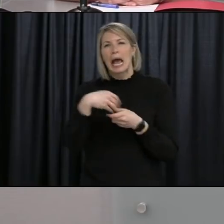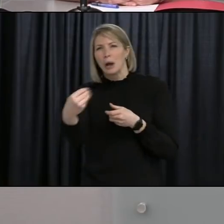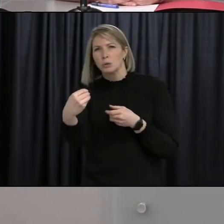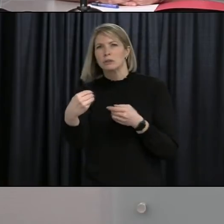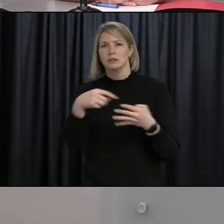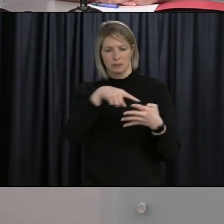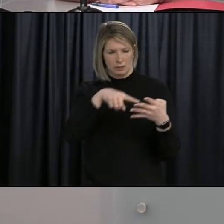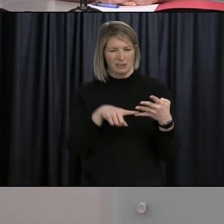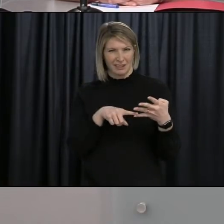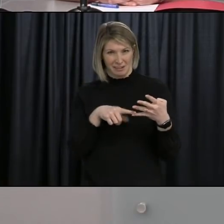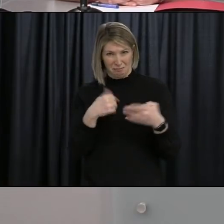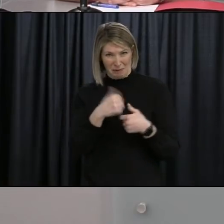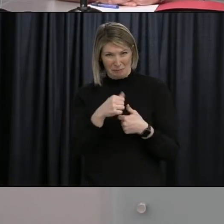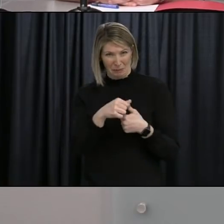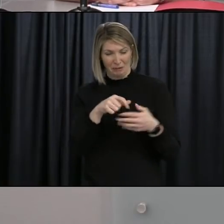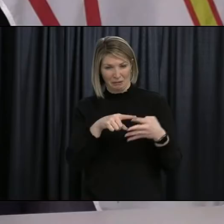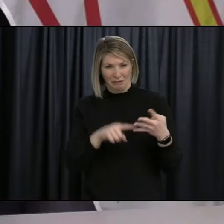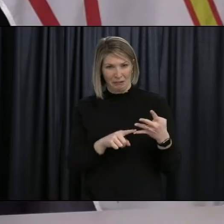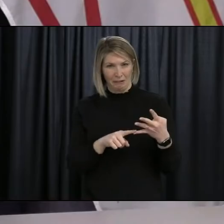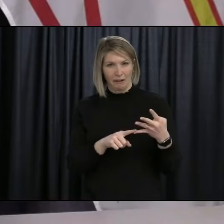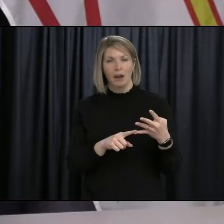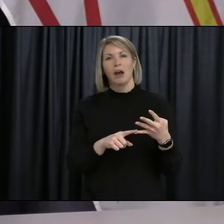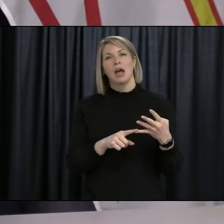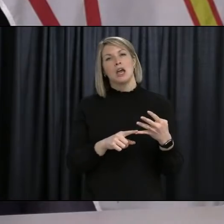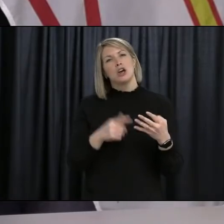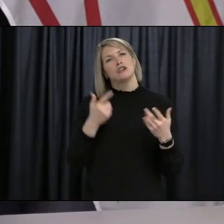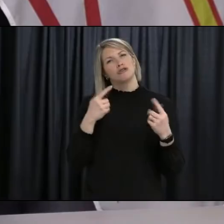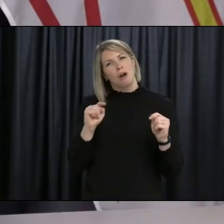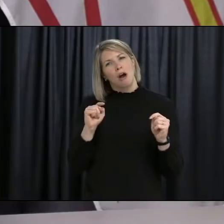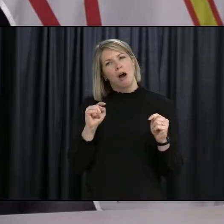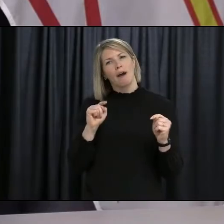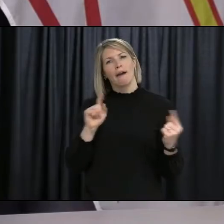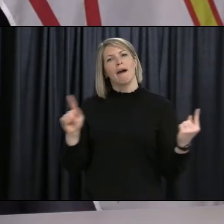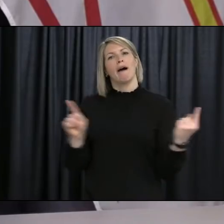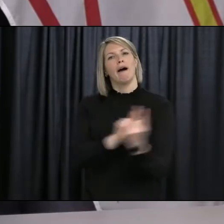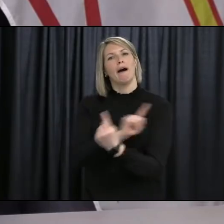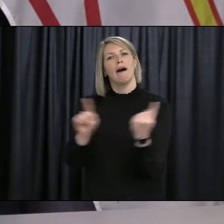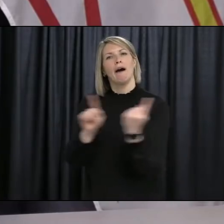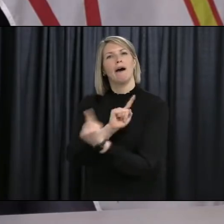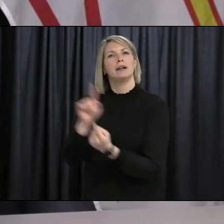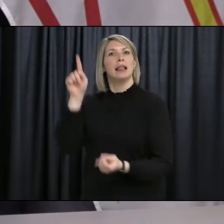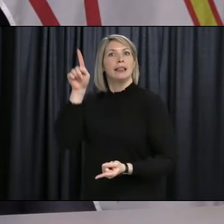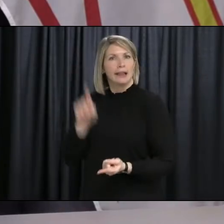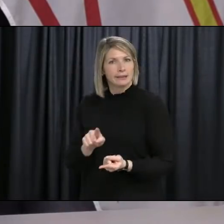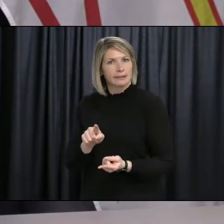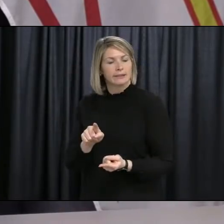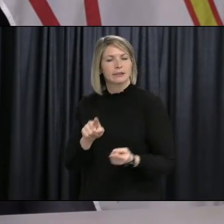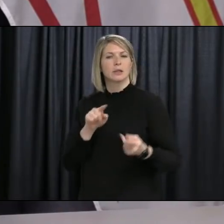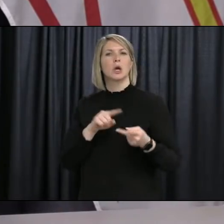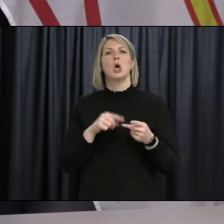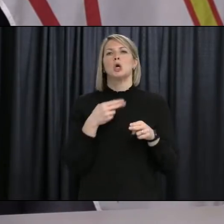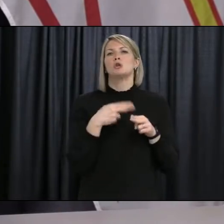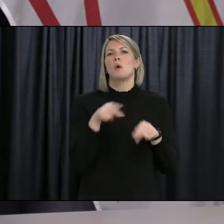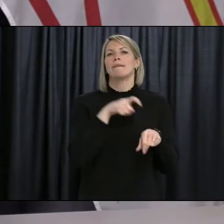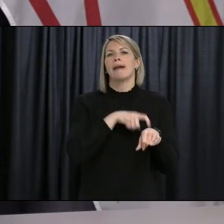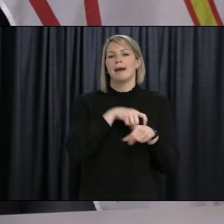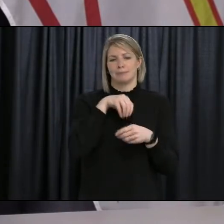that we're interacting with as few people as possible, if we are spending short periods of time inside with